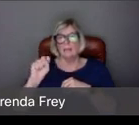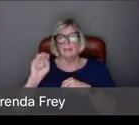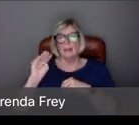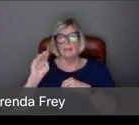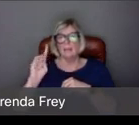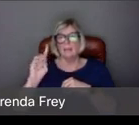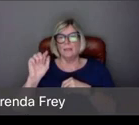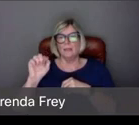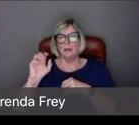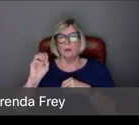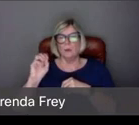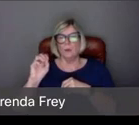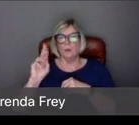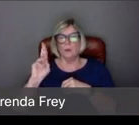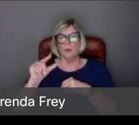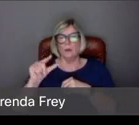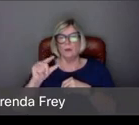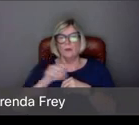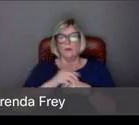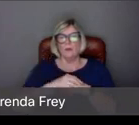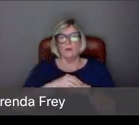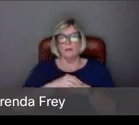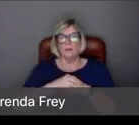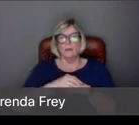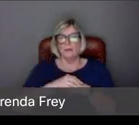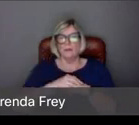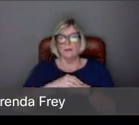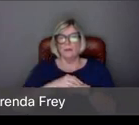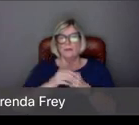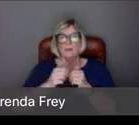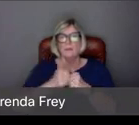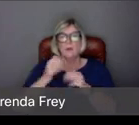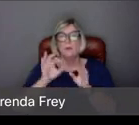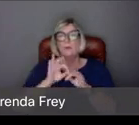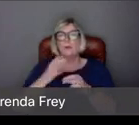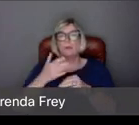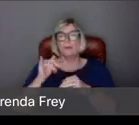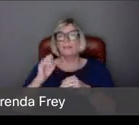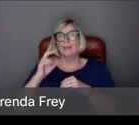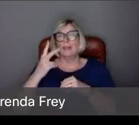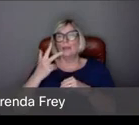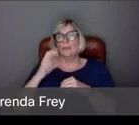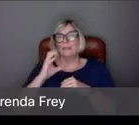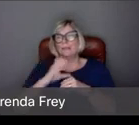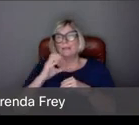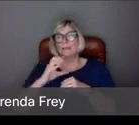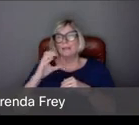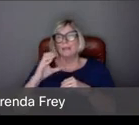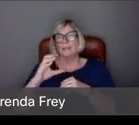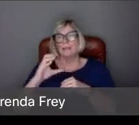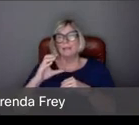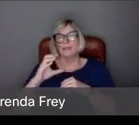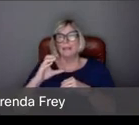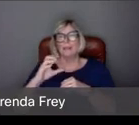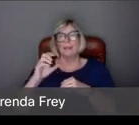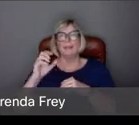@cccsmd.org. 3 Okay. C's. That's the most important thing. 3 C's. I have to say all the time. Oh, I'm glad you